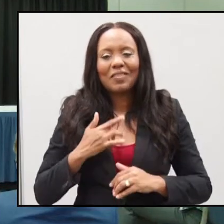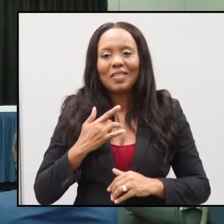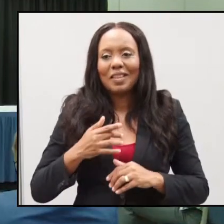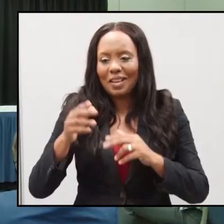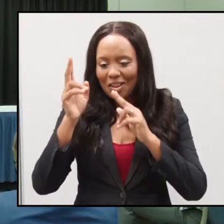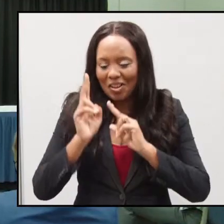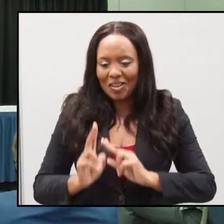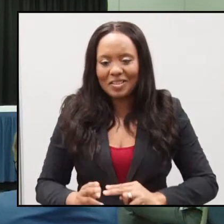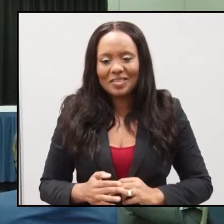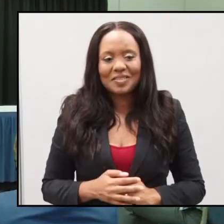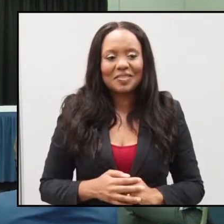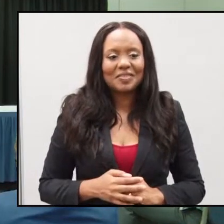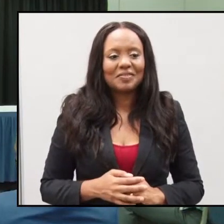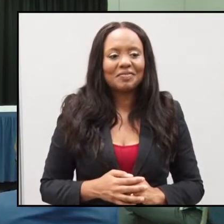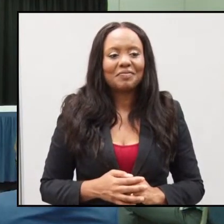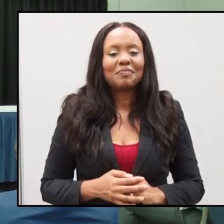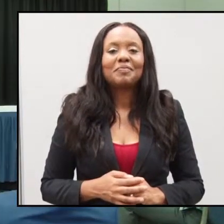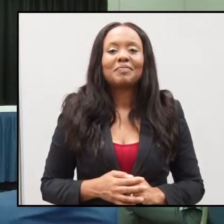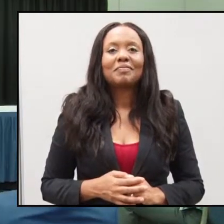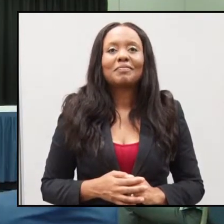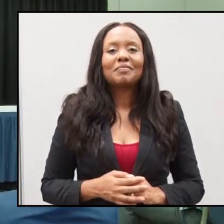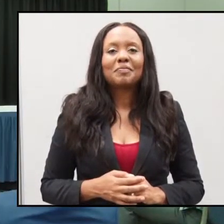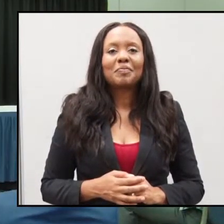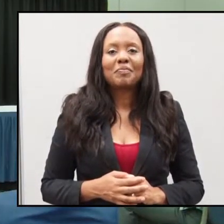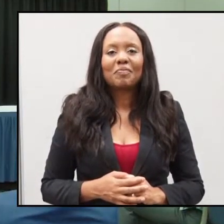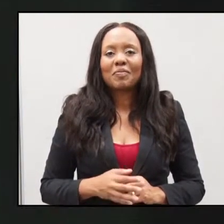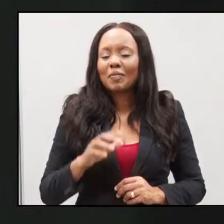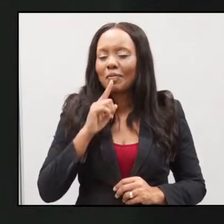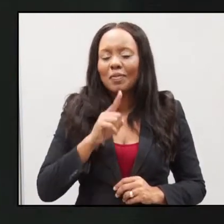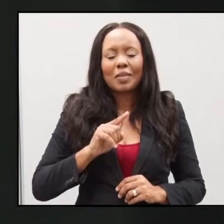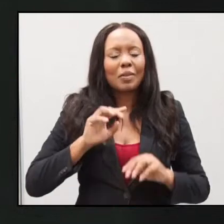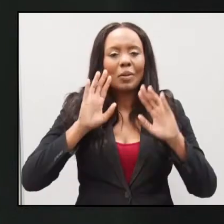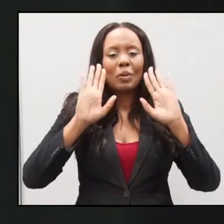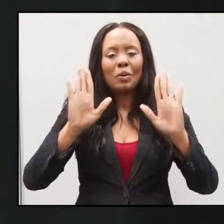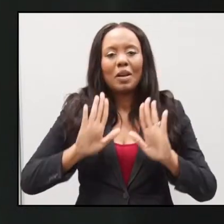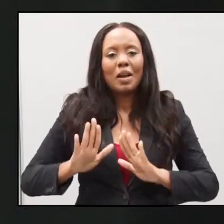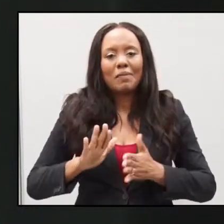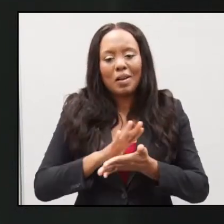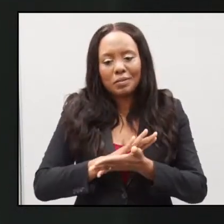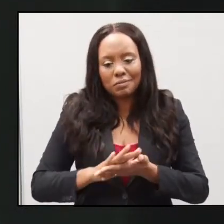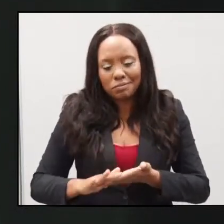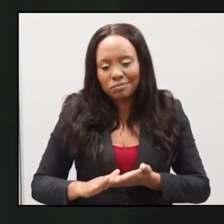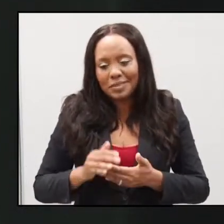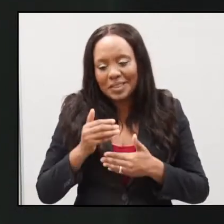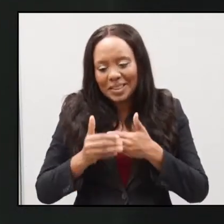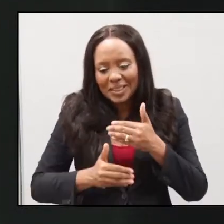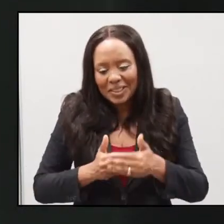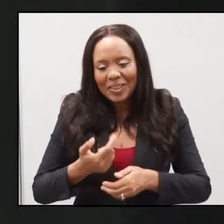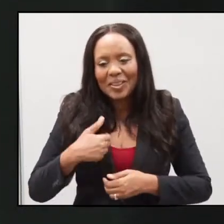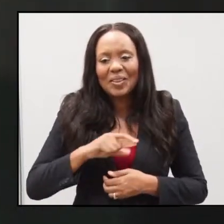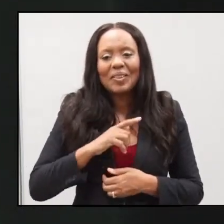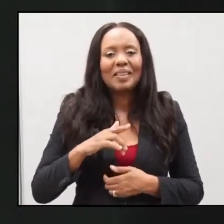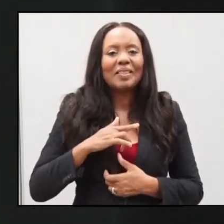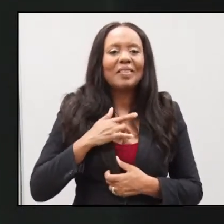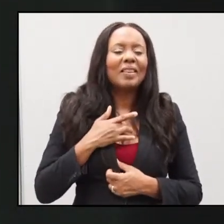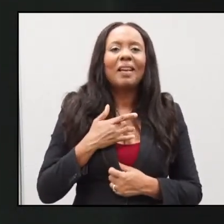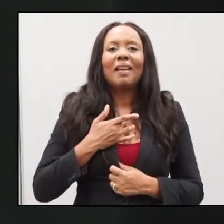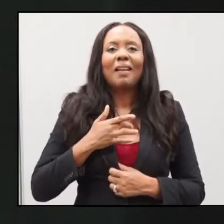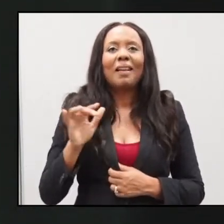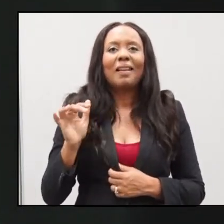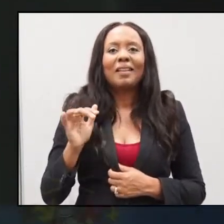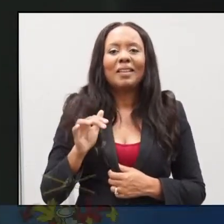welcomed, to been given the hospitality that you've given us in Barbados. We already feel very much that this is